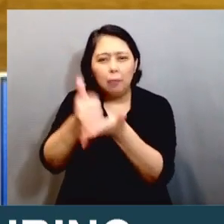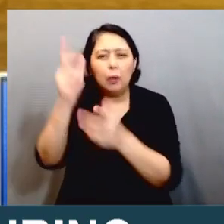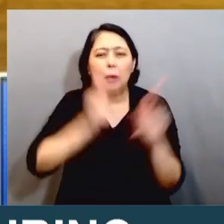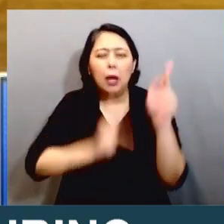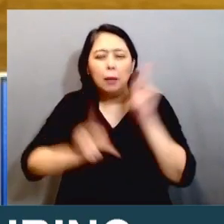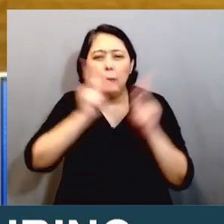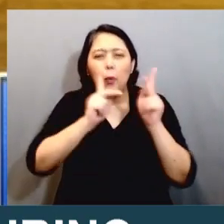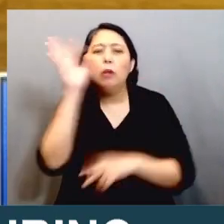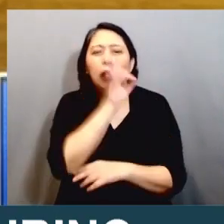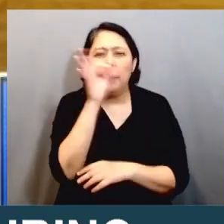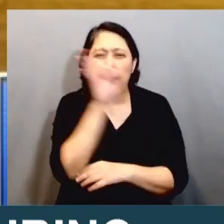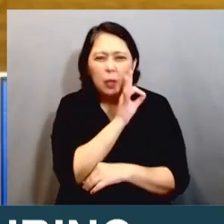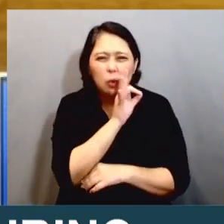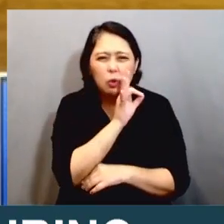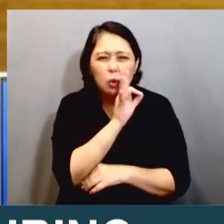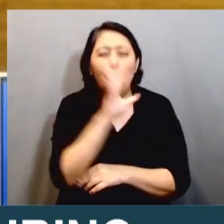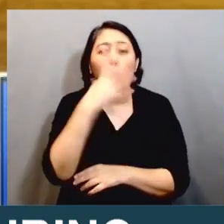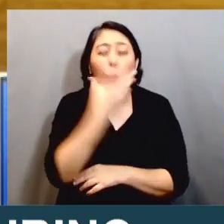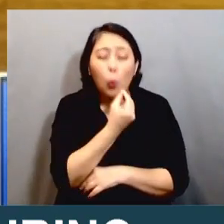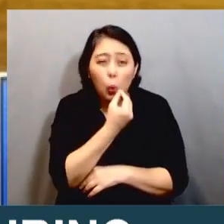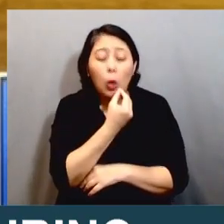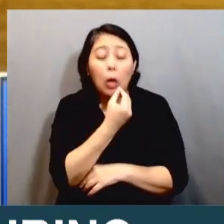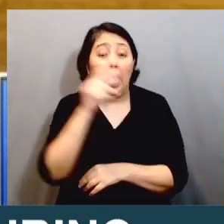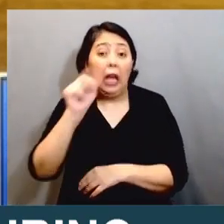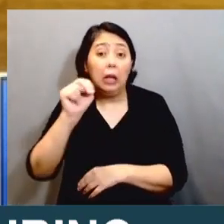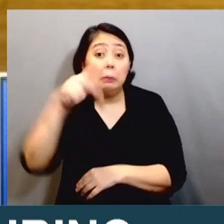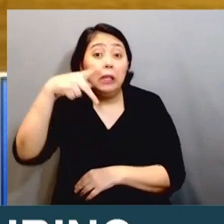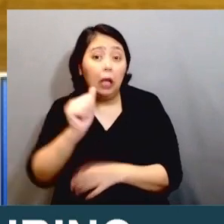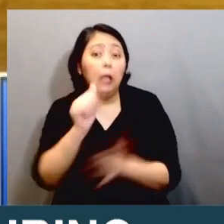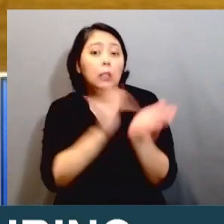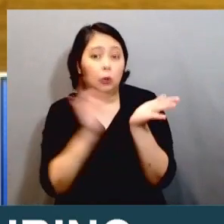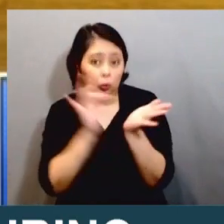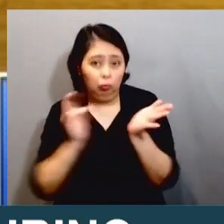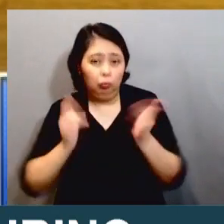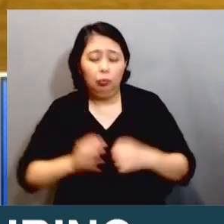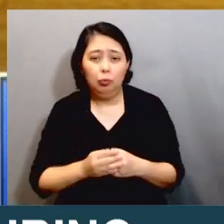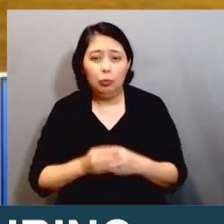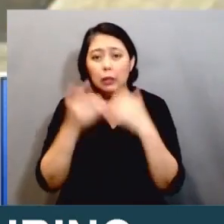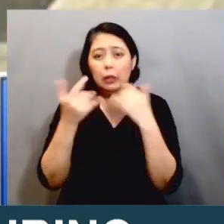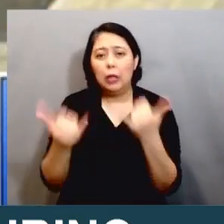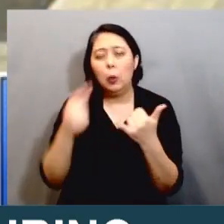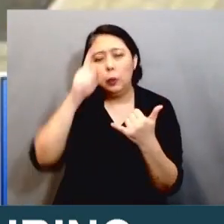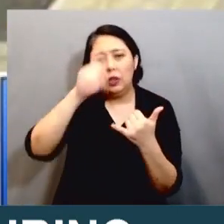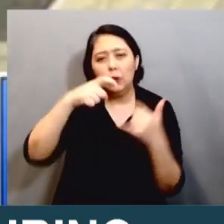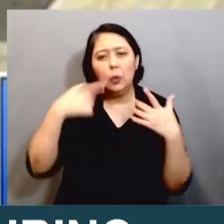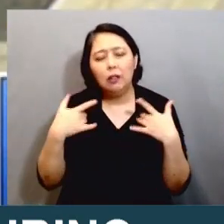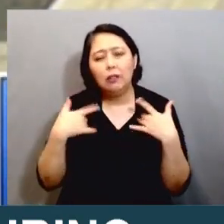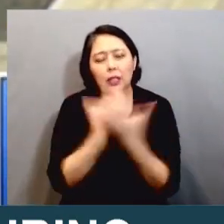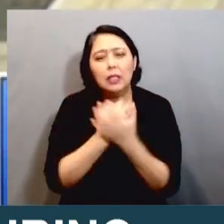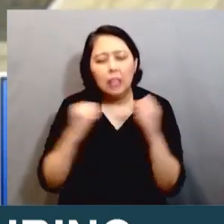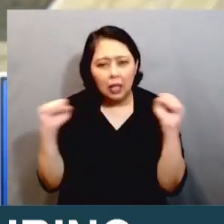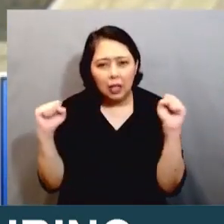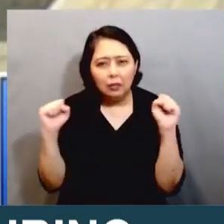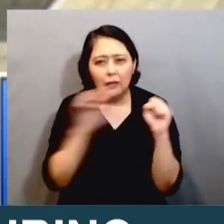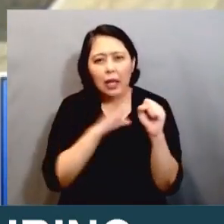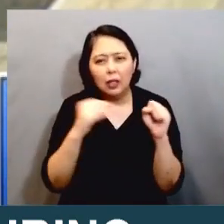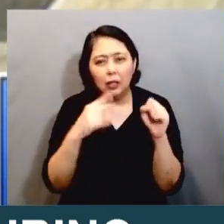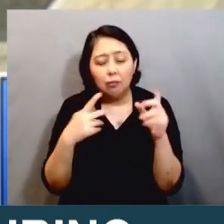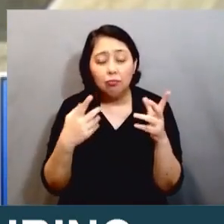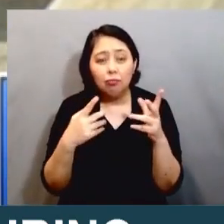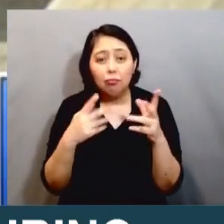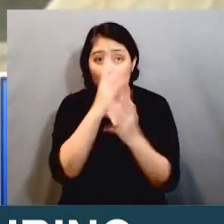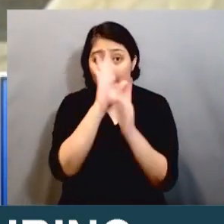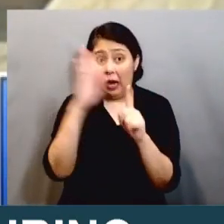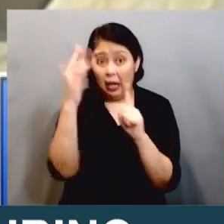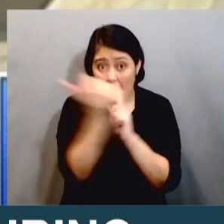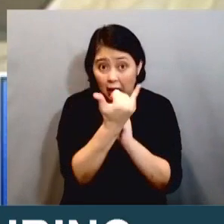effort to build a state of safe and conflict-resilient barangays, we have